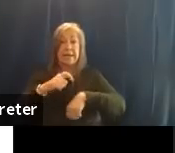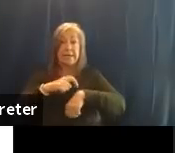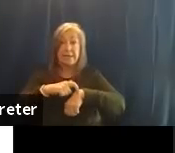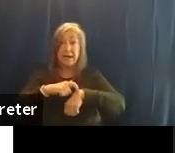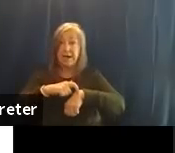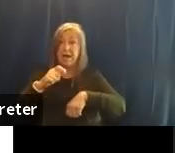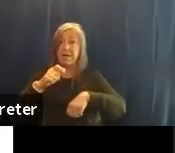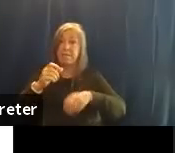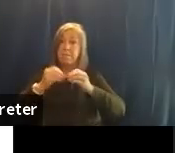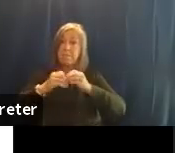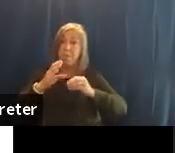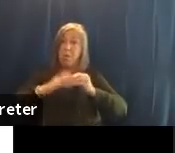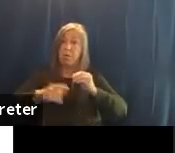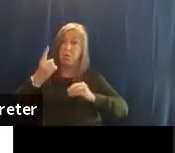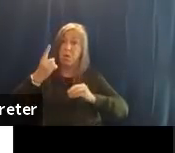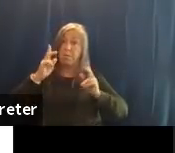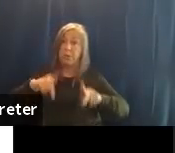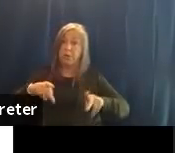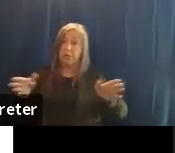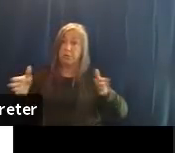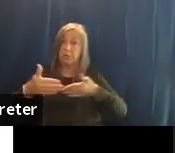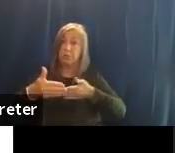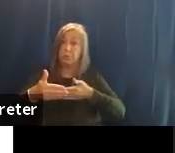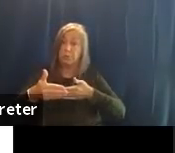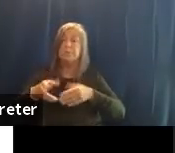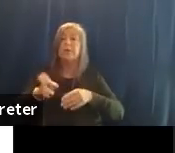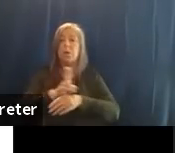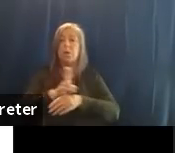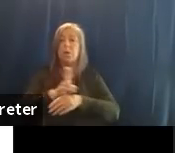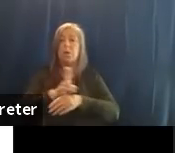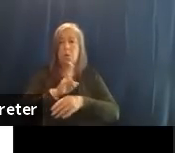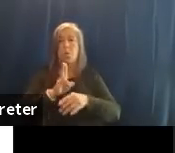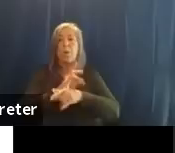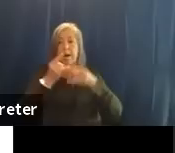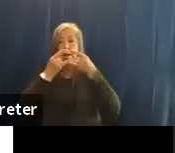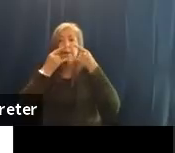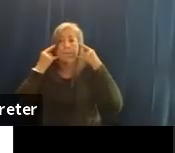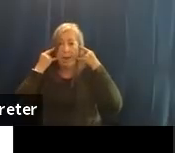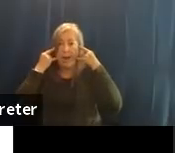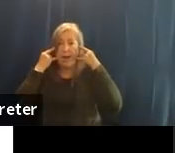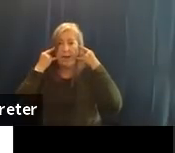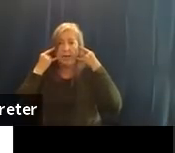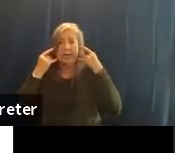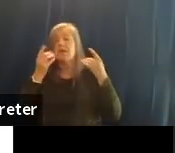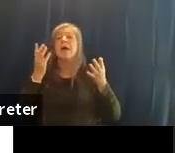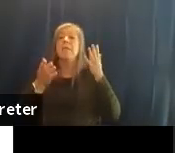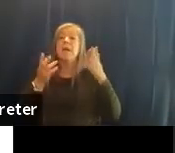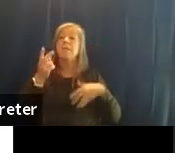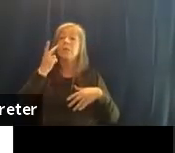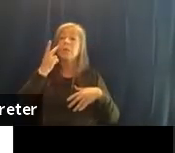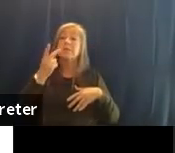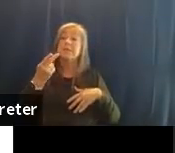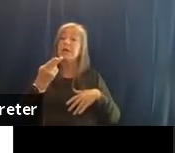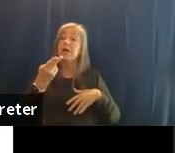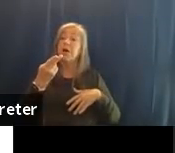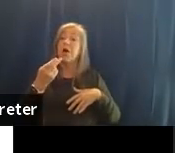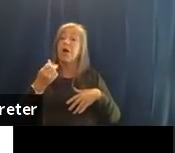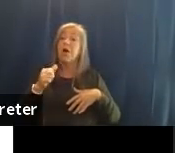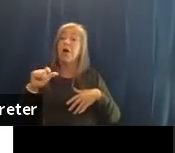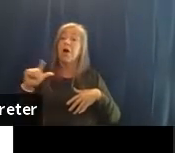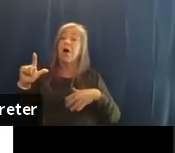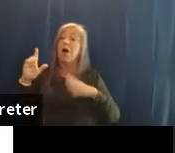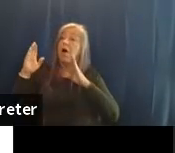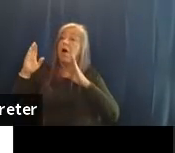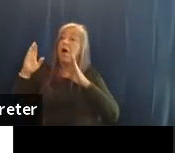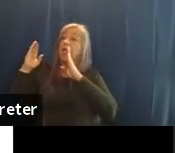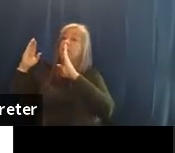because even if you look down a long hallway and you see someone, you don't see anyone in the hallway, someone could step into that space at any